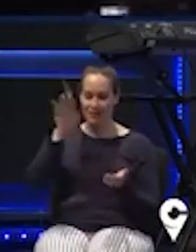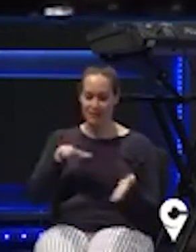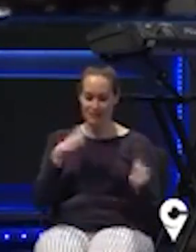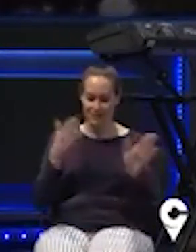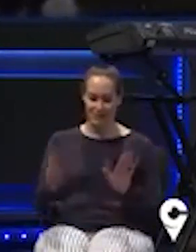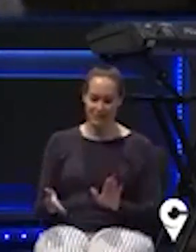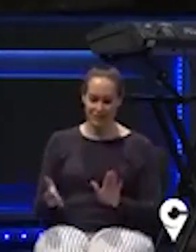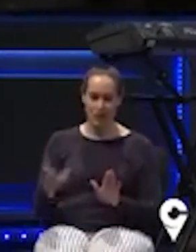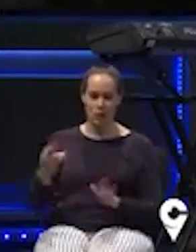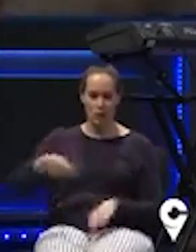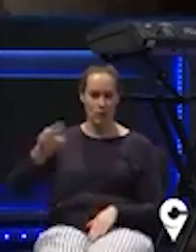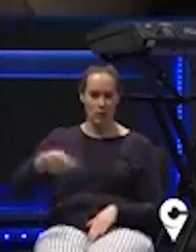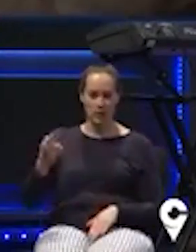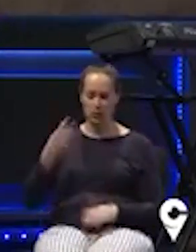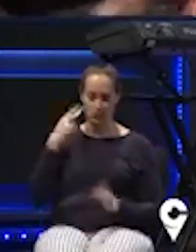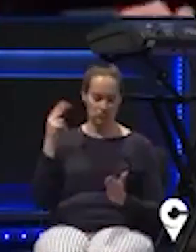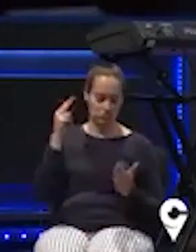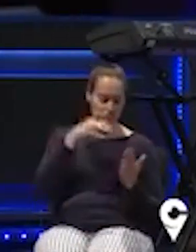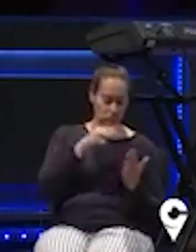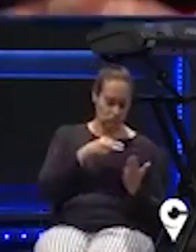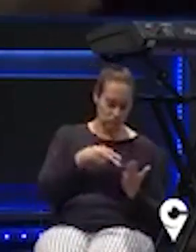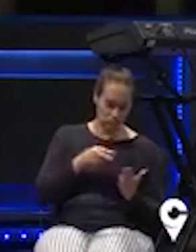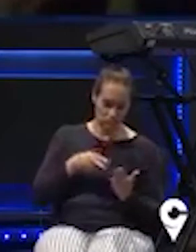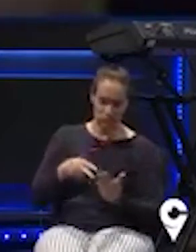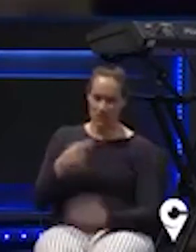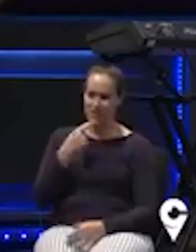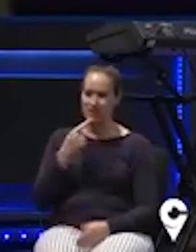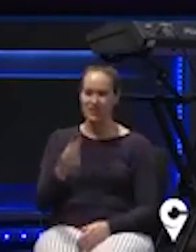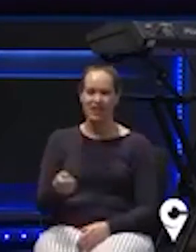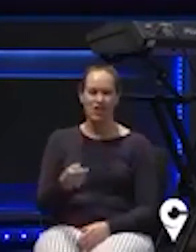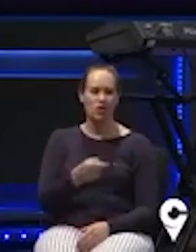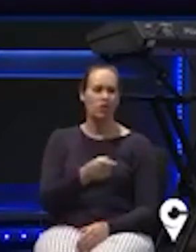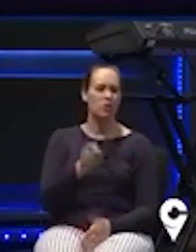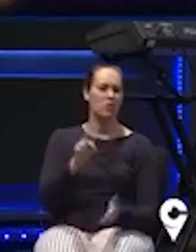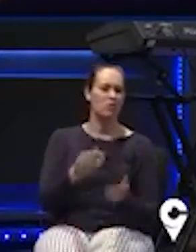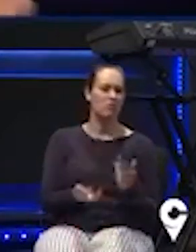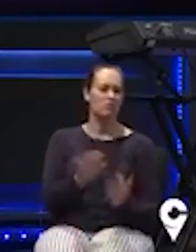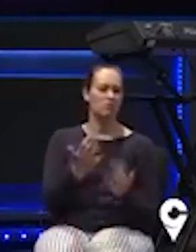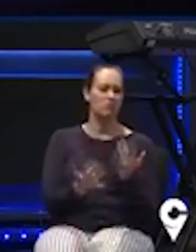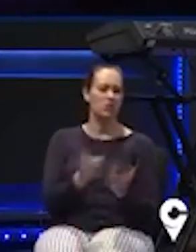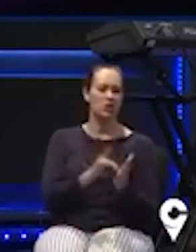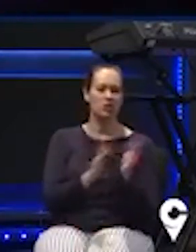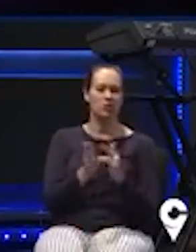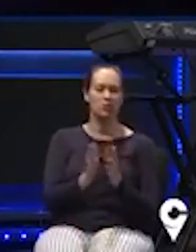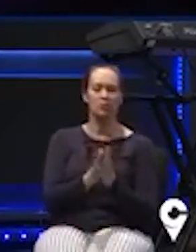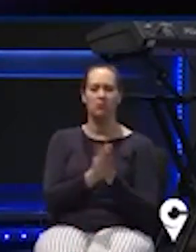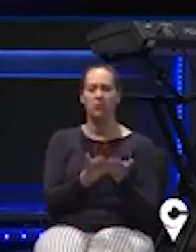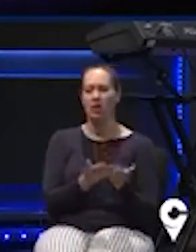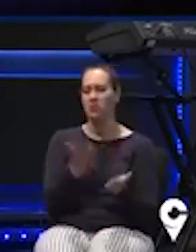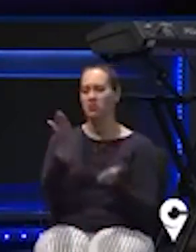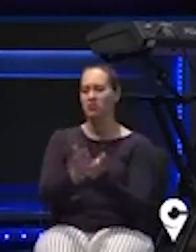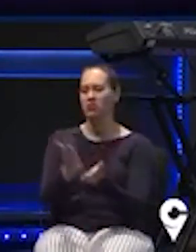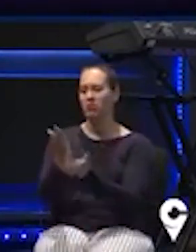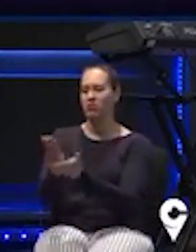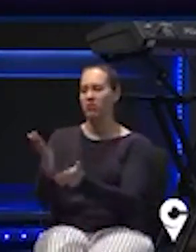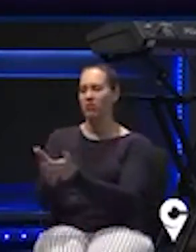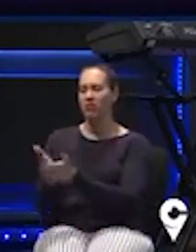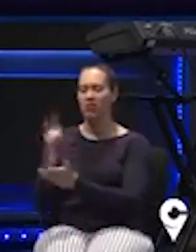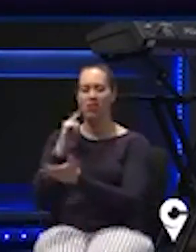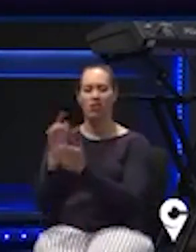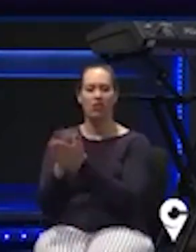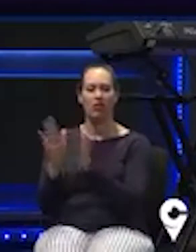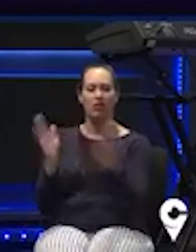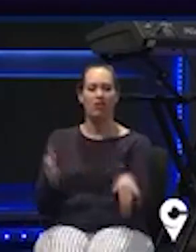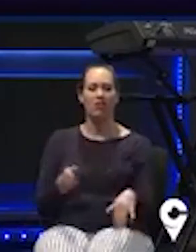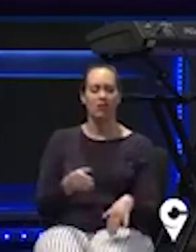destroy every aspect of Christianity, to burn every Bible, but they have discovered it cannot be done. 140 years ago,